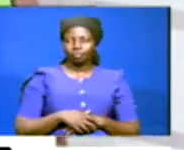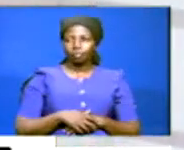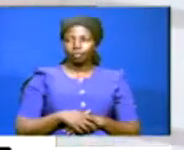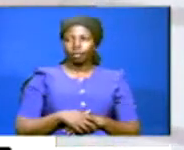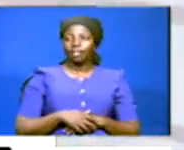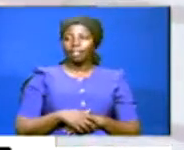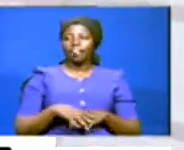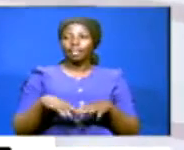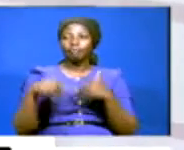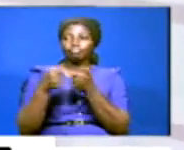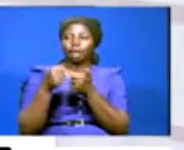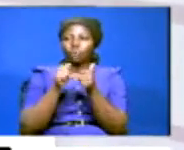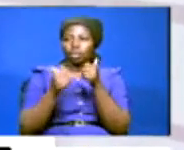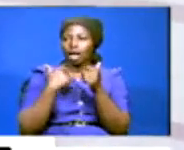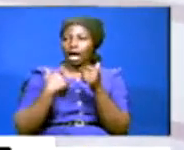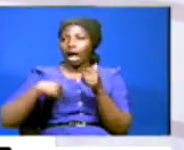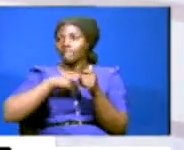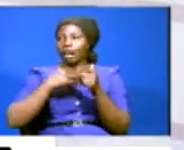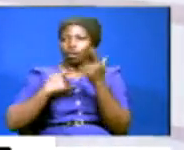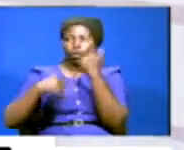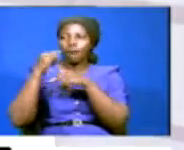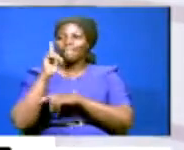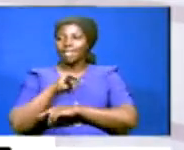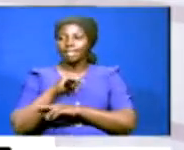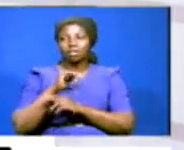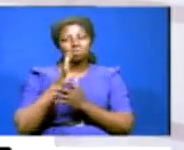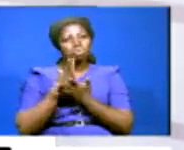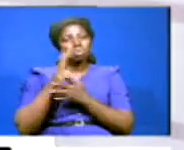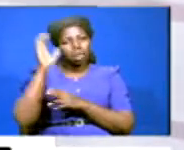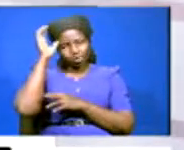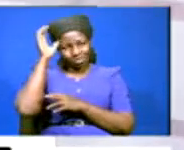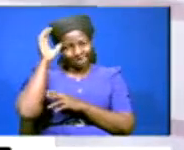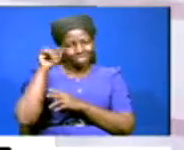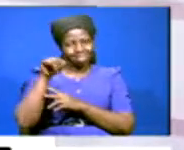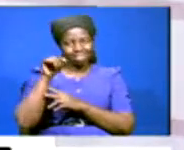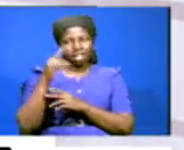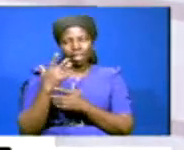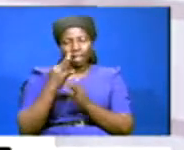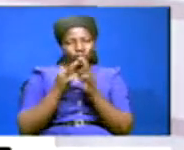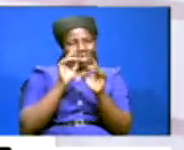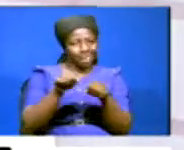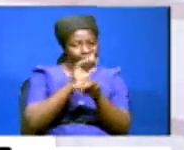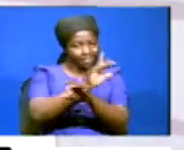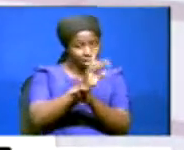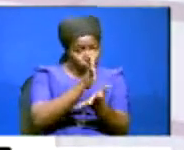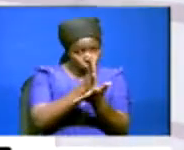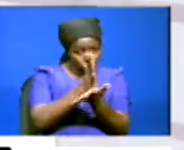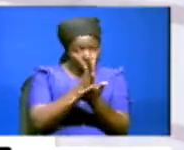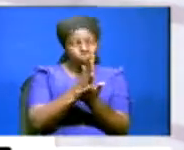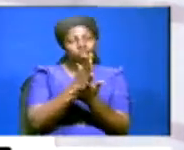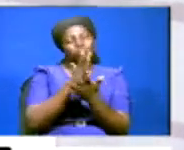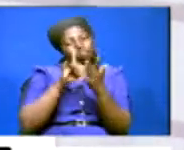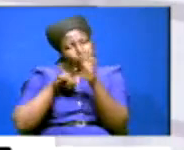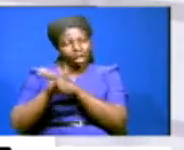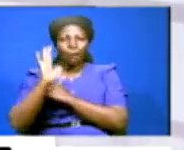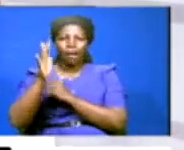mechi tumeshinda bado tuna consider. So I think if we can defend well, kufunga tutafunga, but now we need to defend well and then